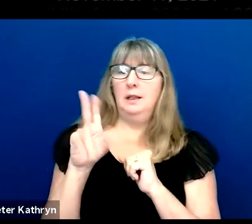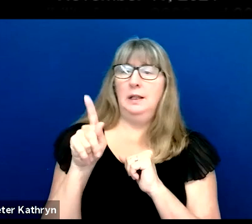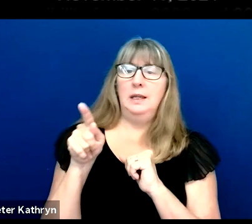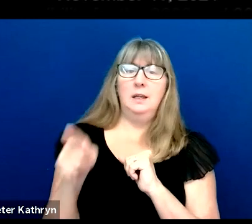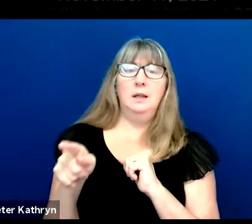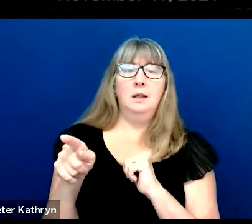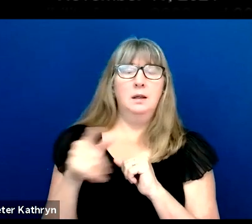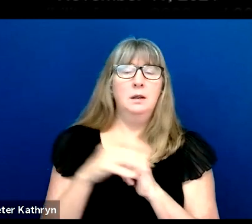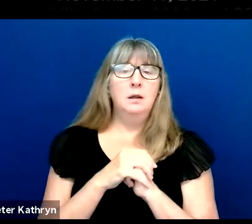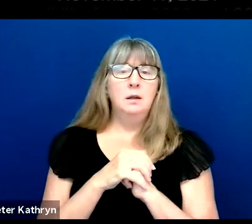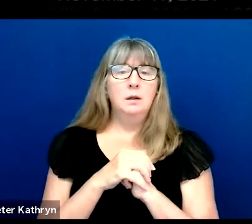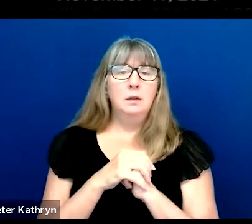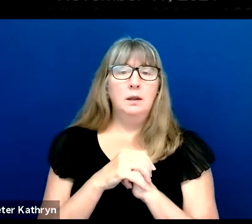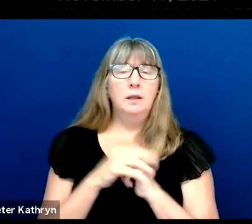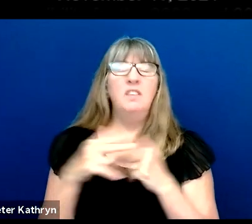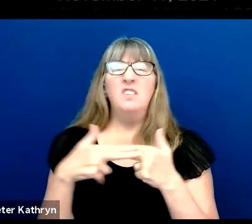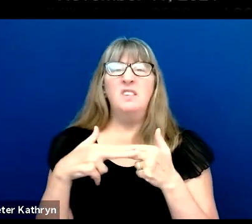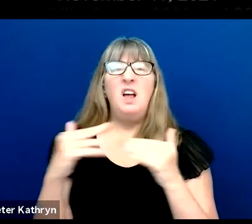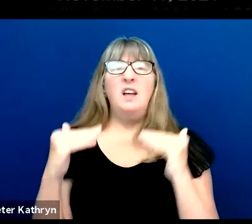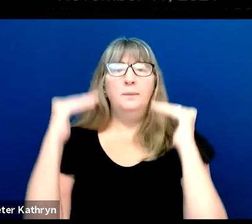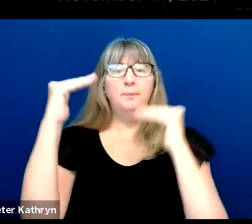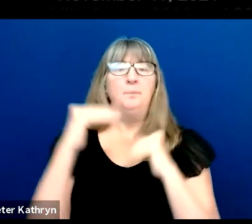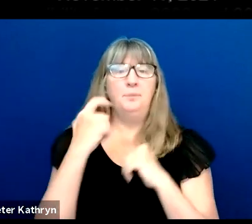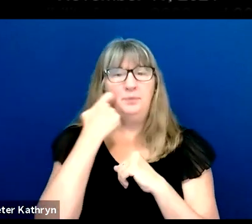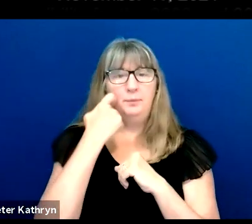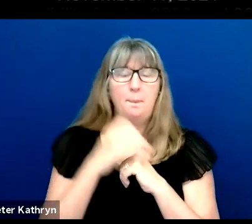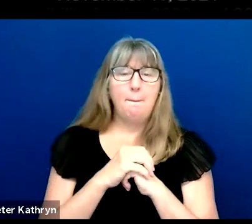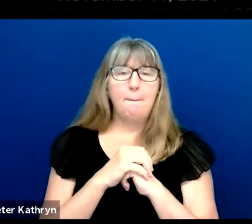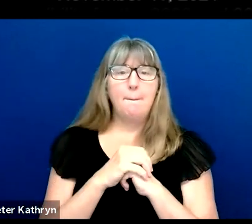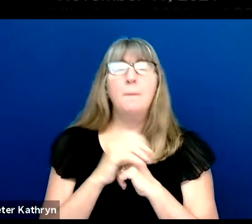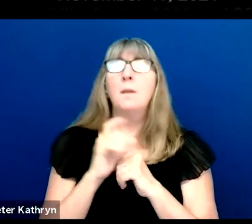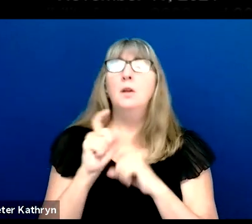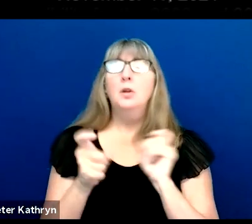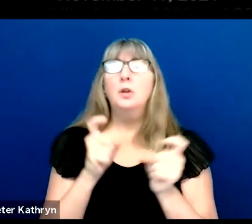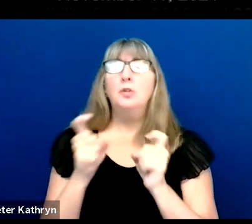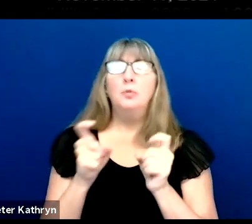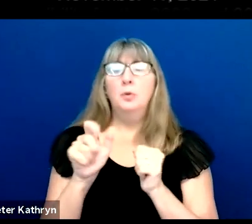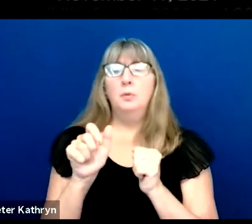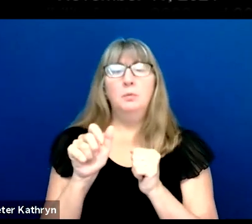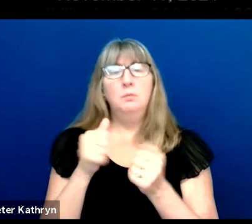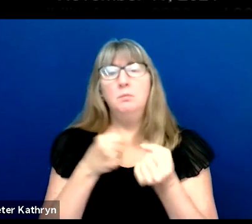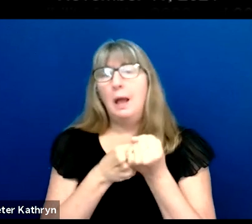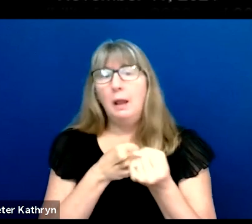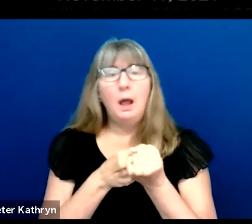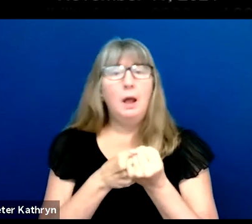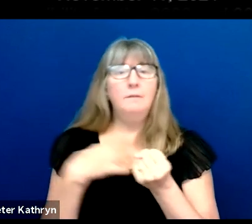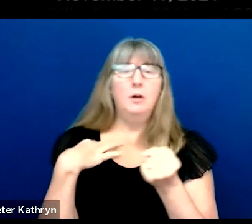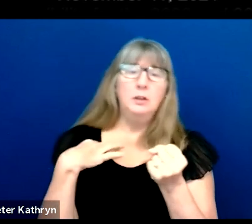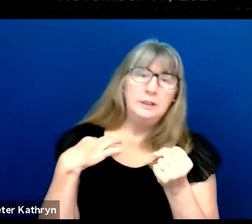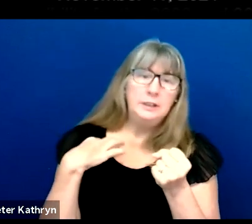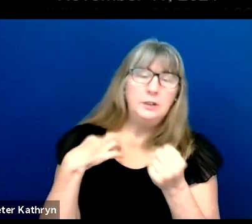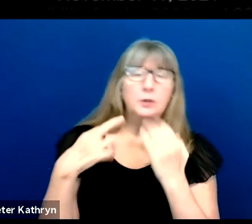slide above. Seek to contribute as an ally, volunteer, refer a potential member,